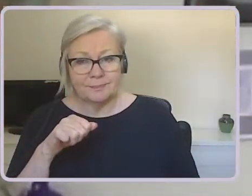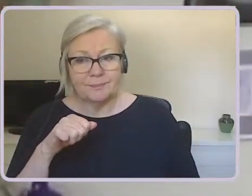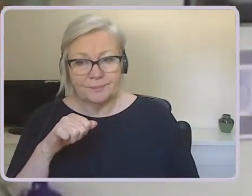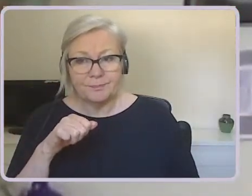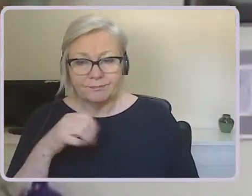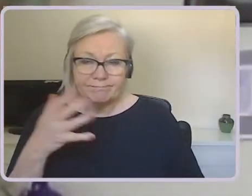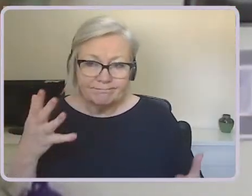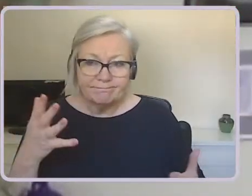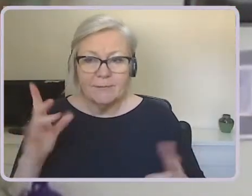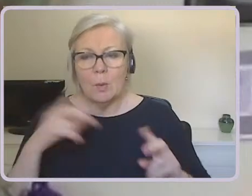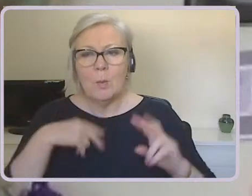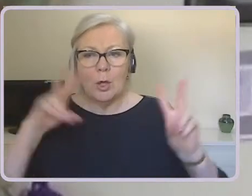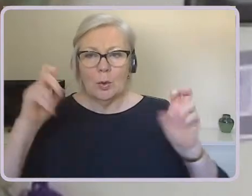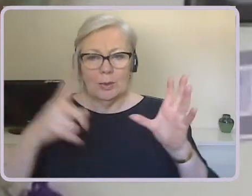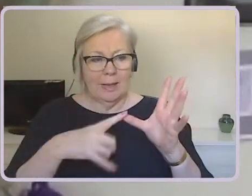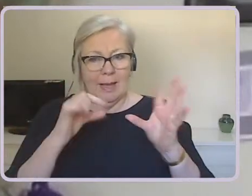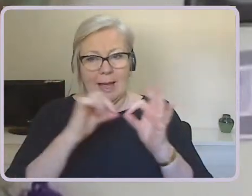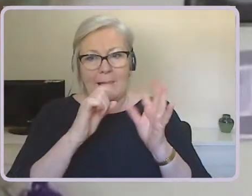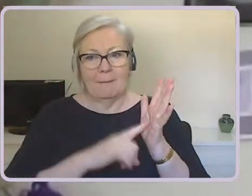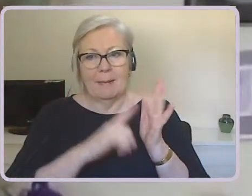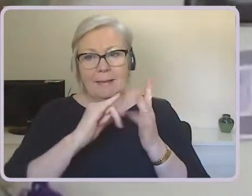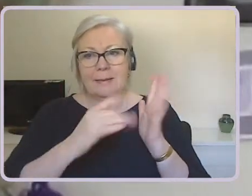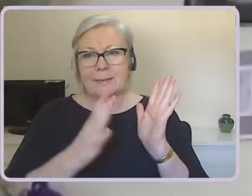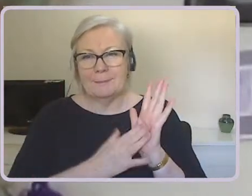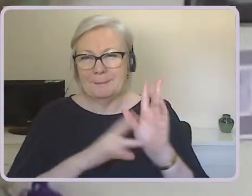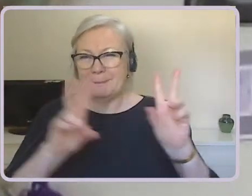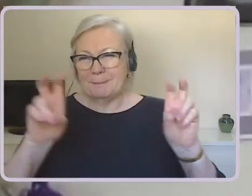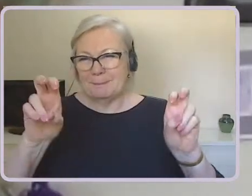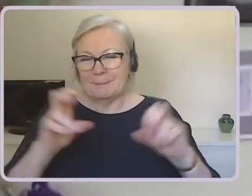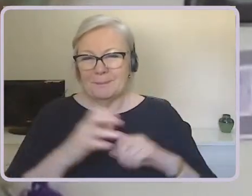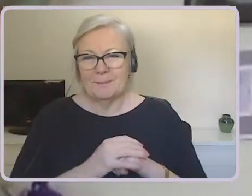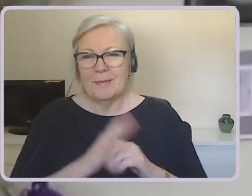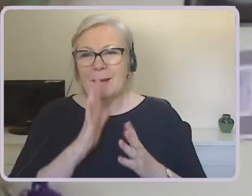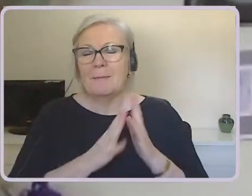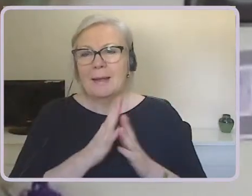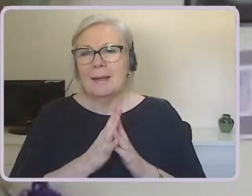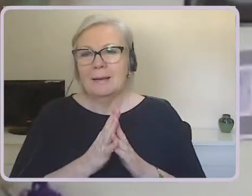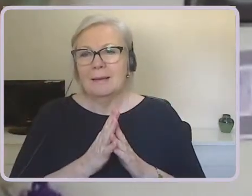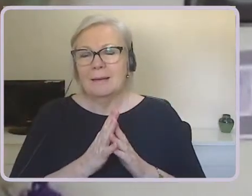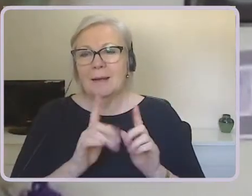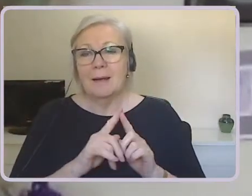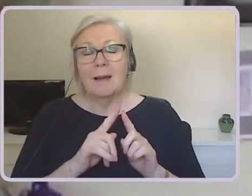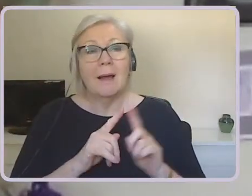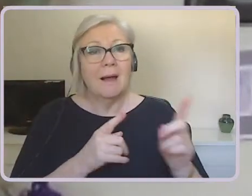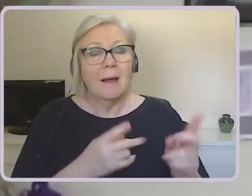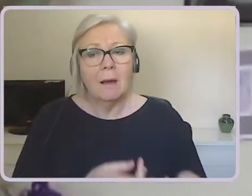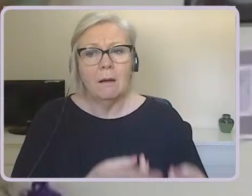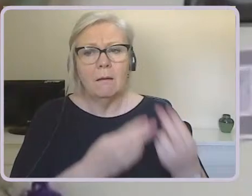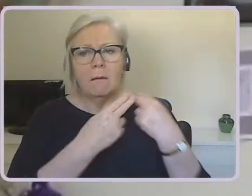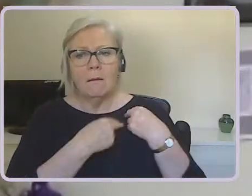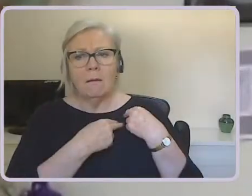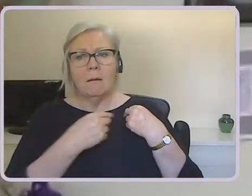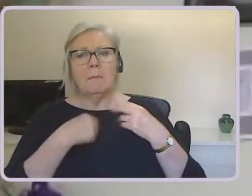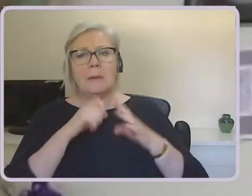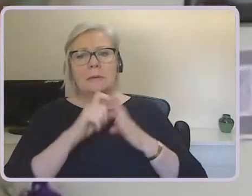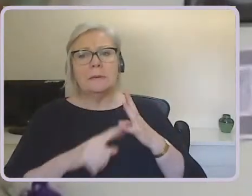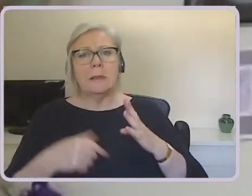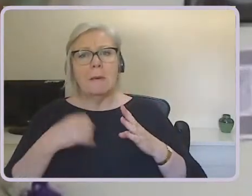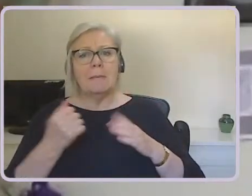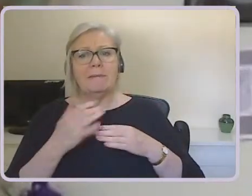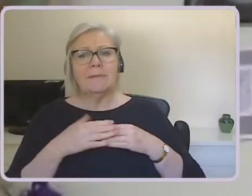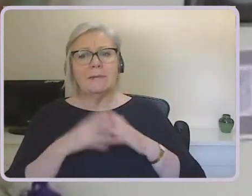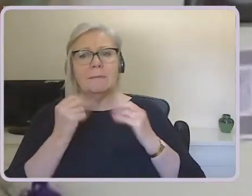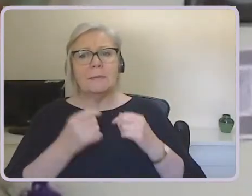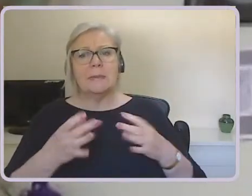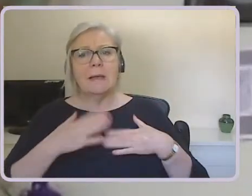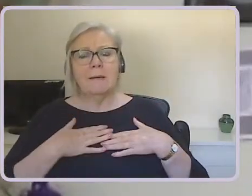It's what we call ableism, to put it back onto the, disabled person to fix the world not being okay. So it is